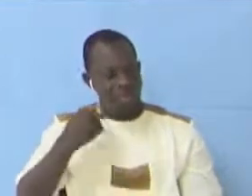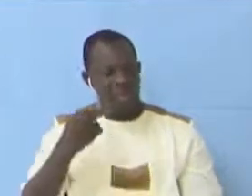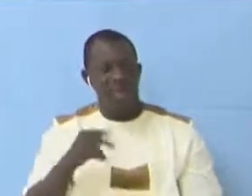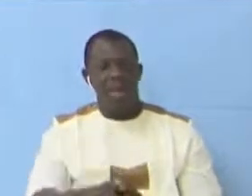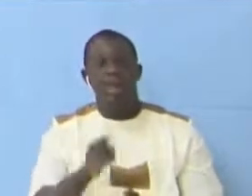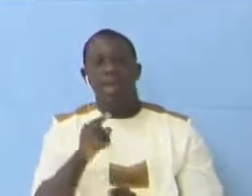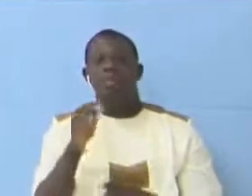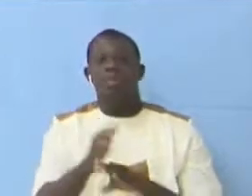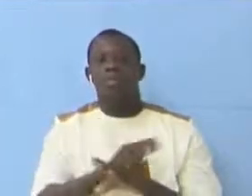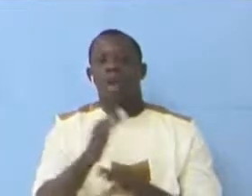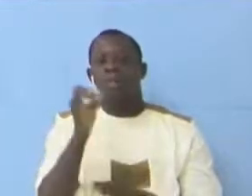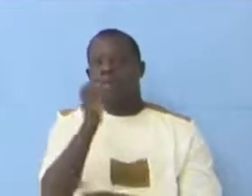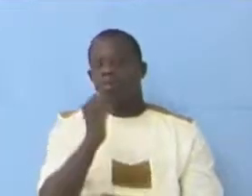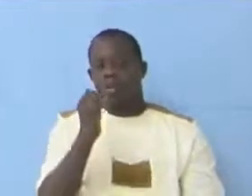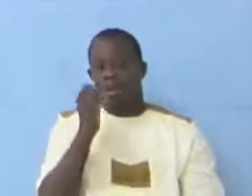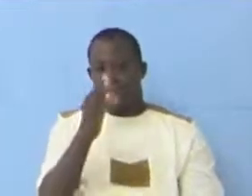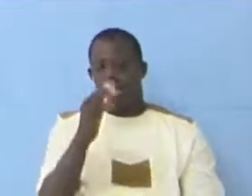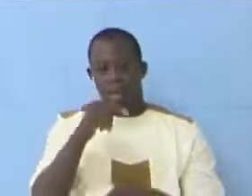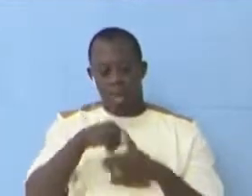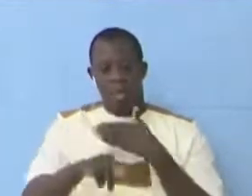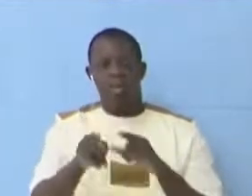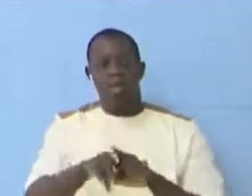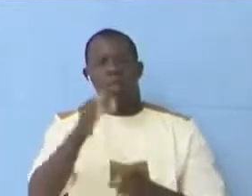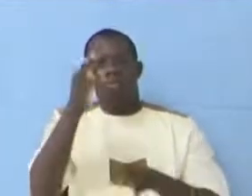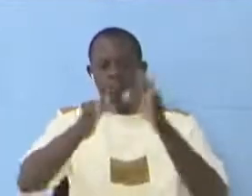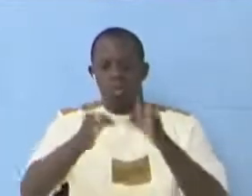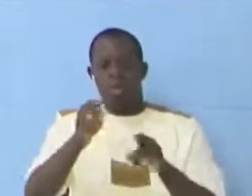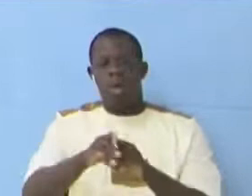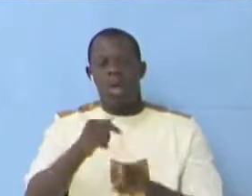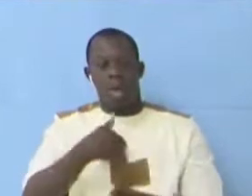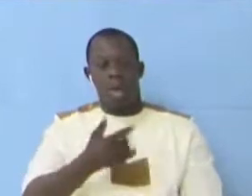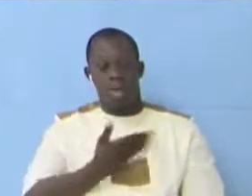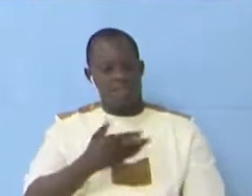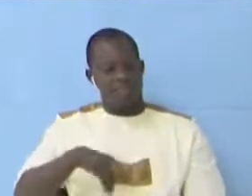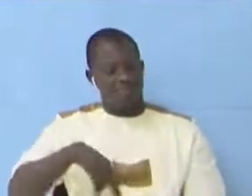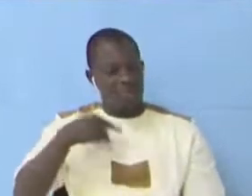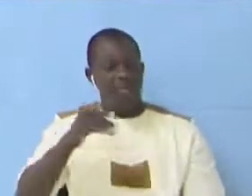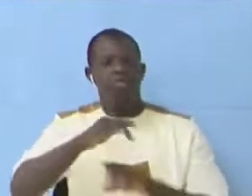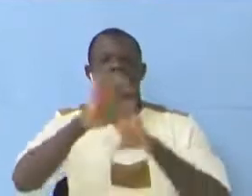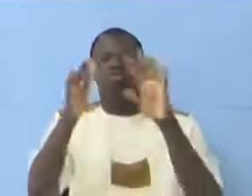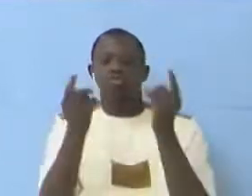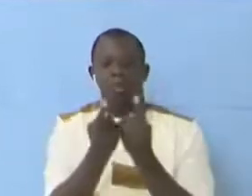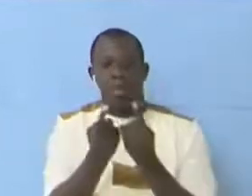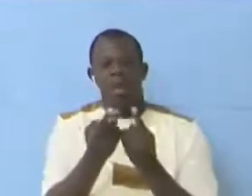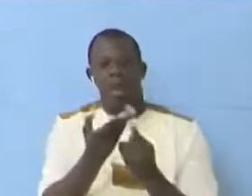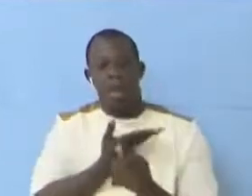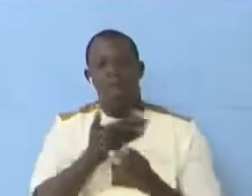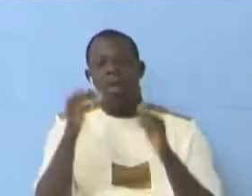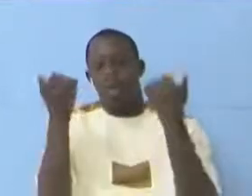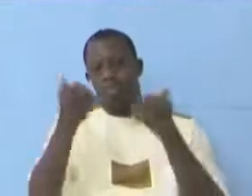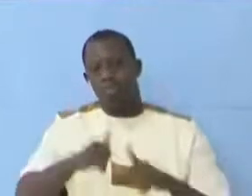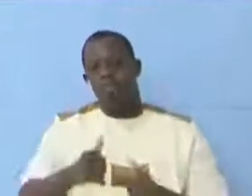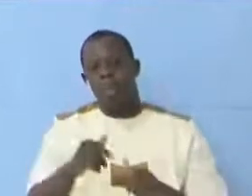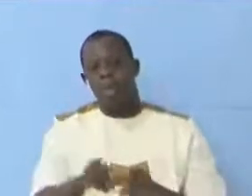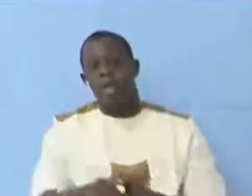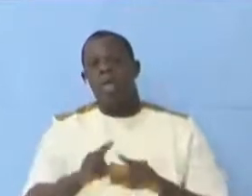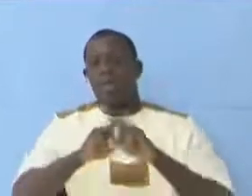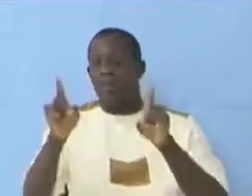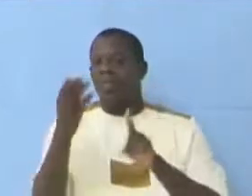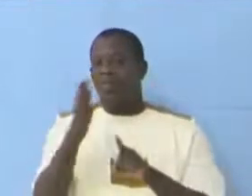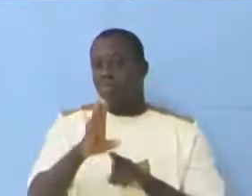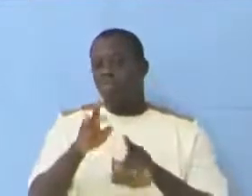said it in court, that I was framed. I had a feeling that something has happened that was out of the